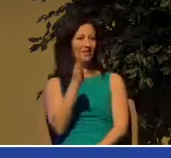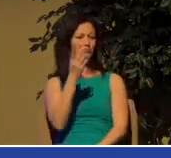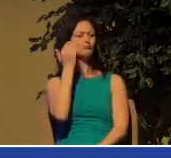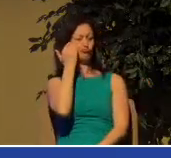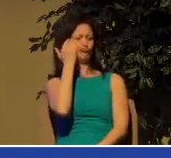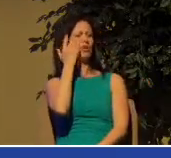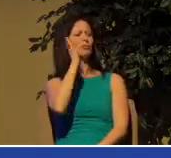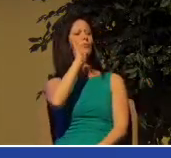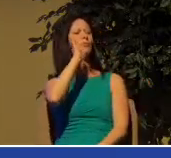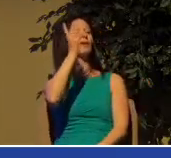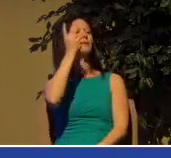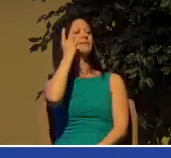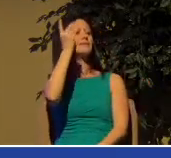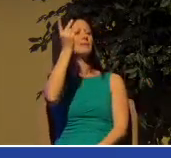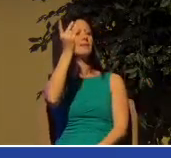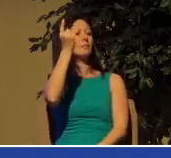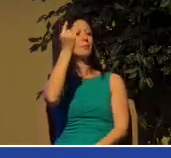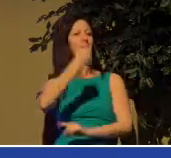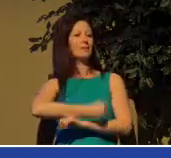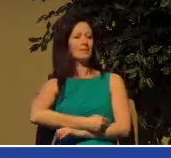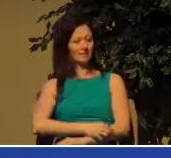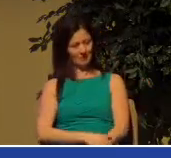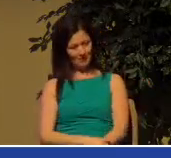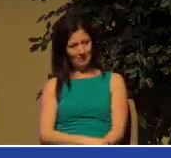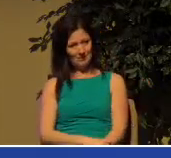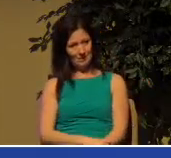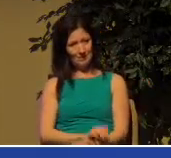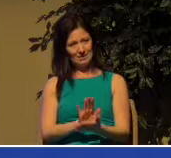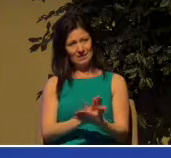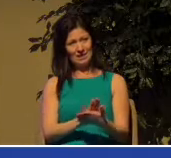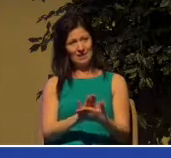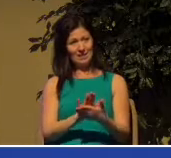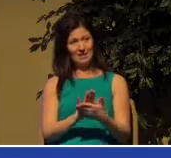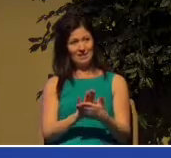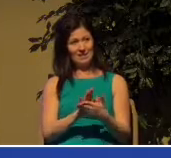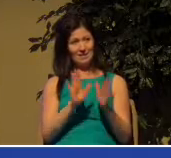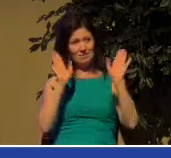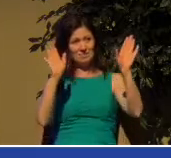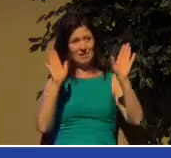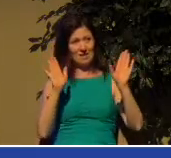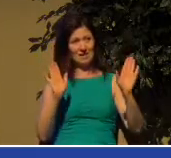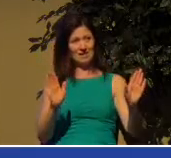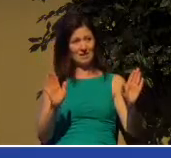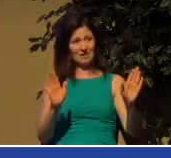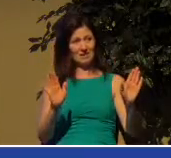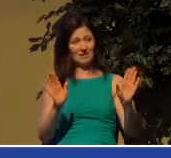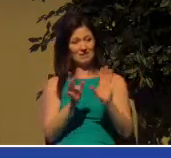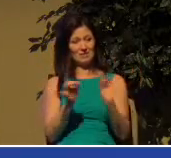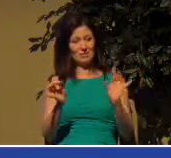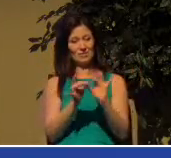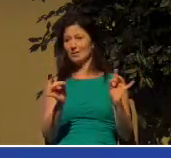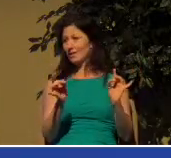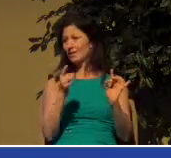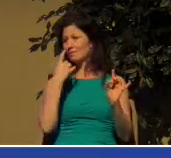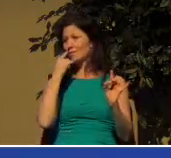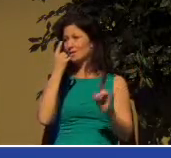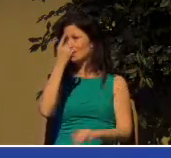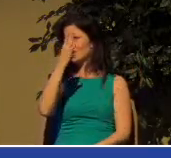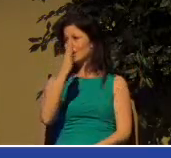other again come the day of glory. What an incredible testimony to God's faithfulness.